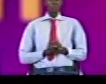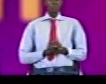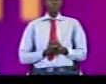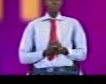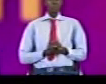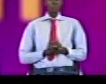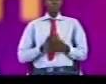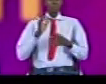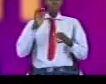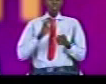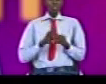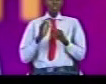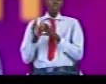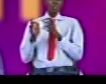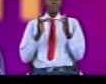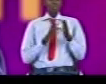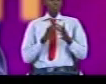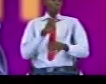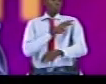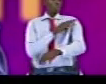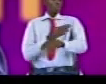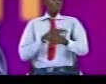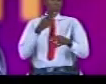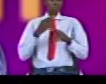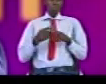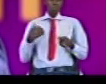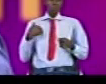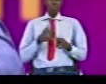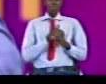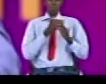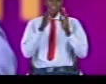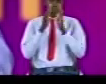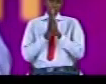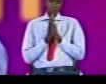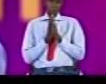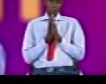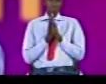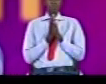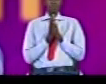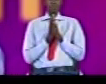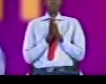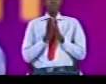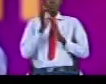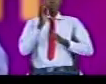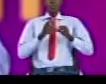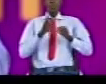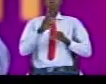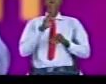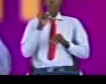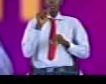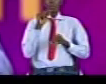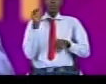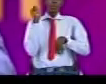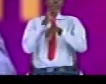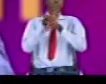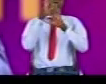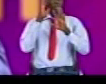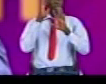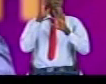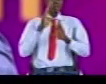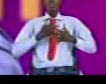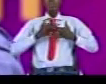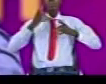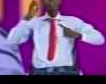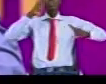In Jesus' mighty name we pray. If you are an overcoming saint, can you shout a